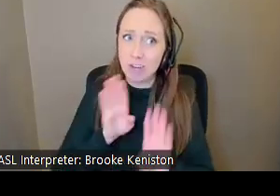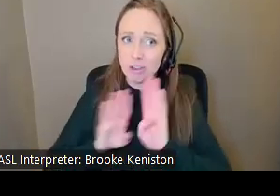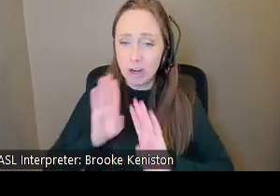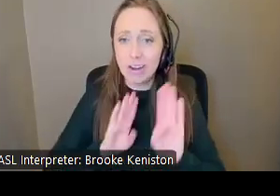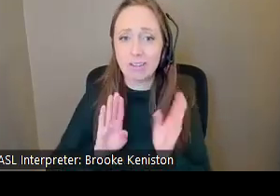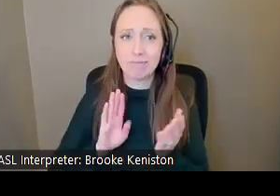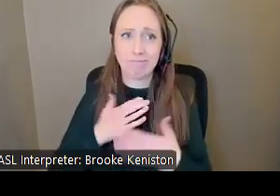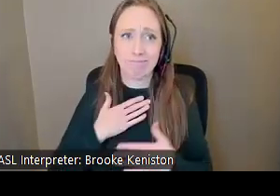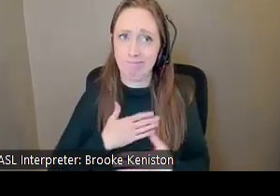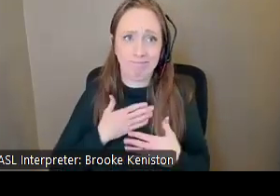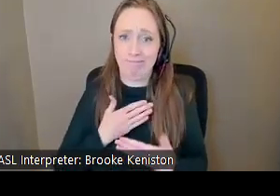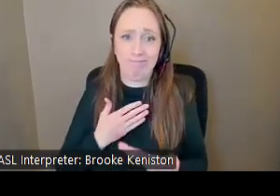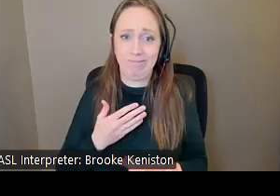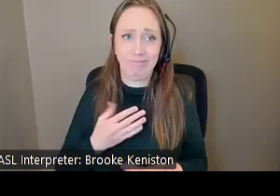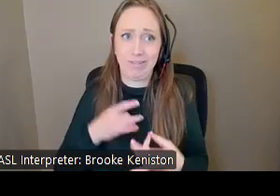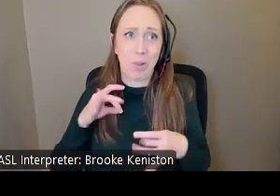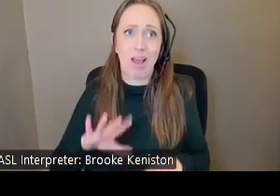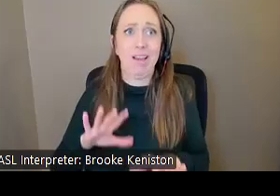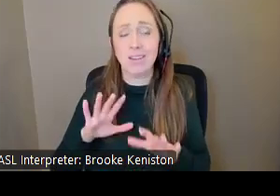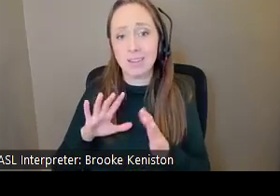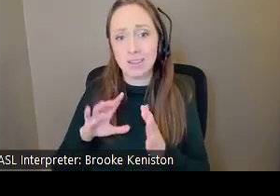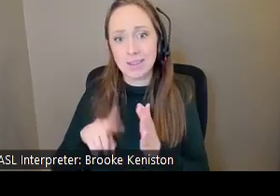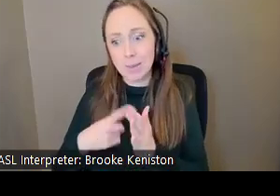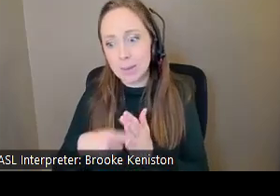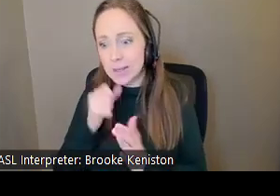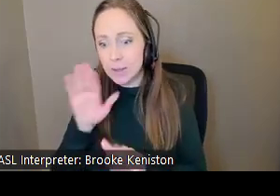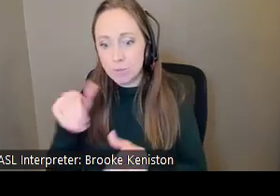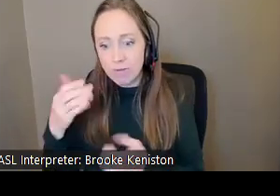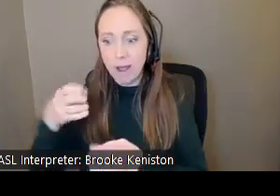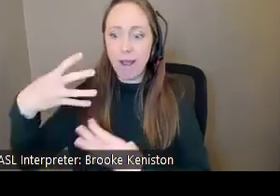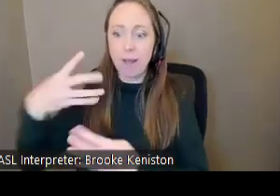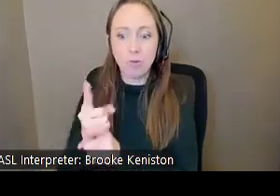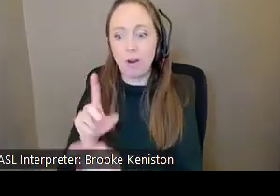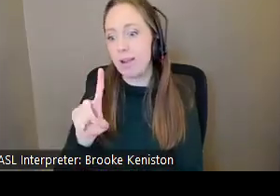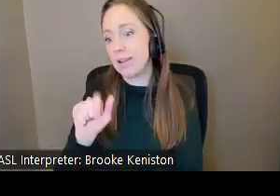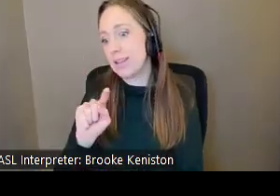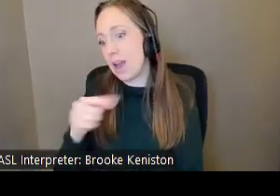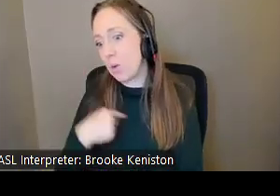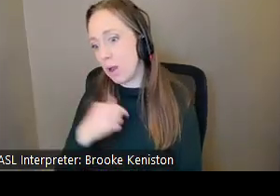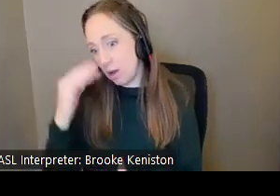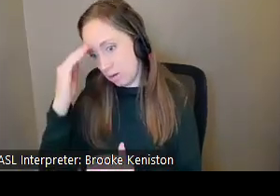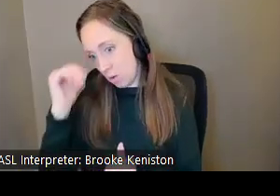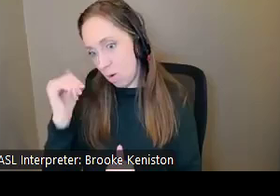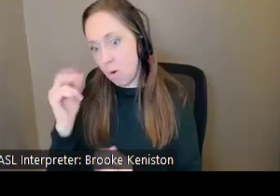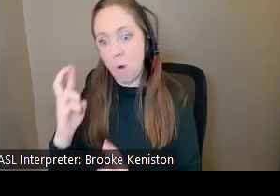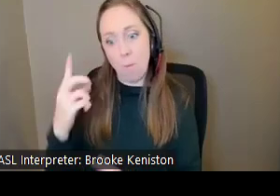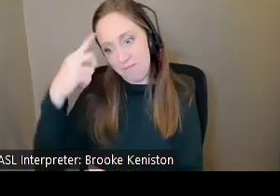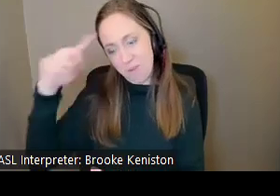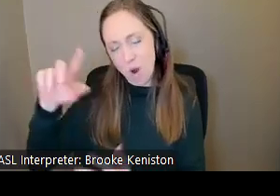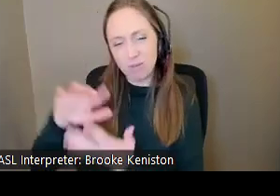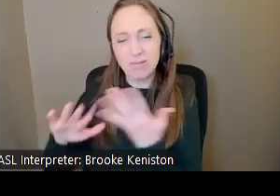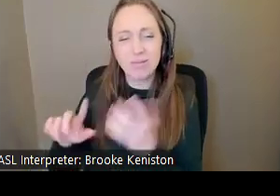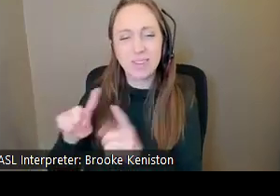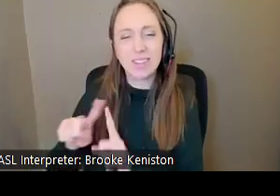not very fun when it doesn't do what you want it to do, when it doesn't give you the data that you hoped that you would get. And so the risk of viewing AI